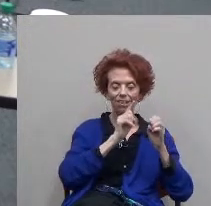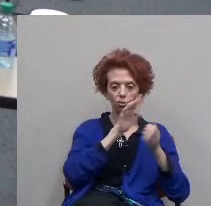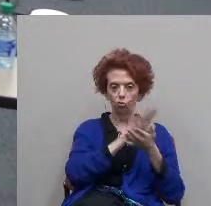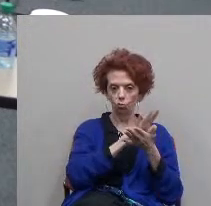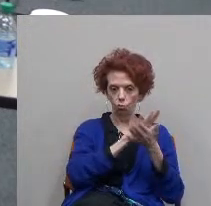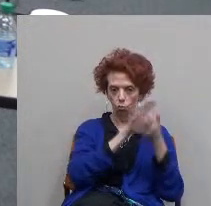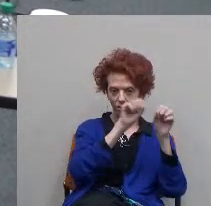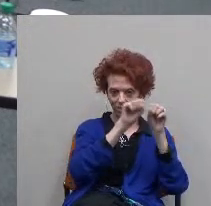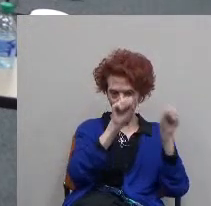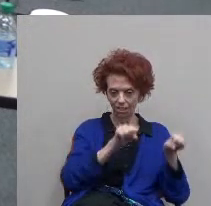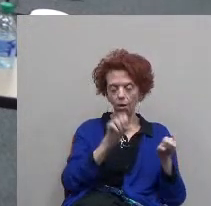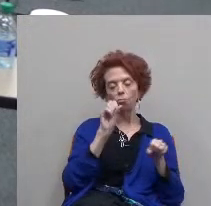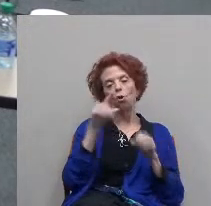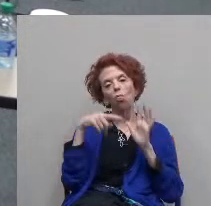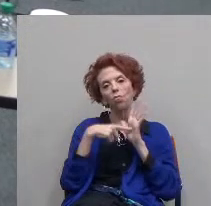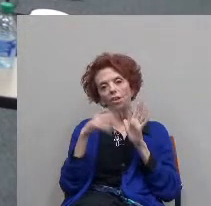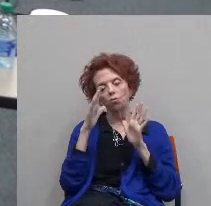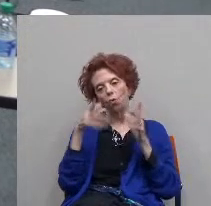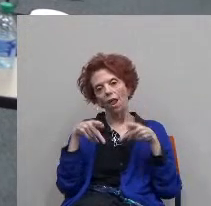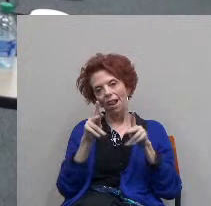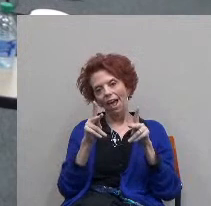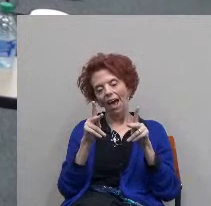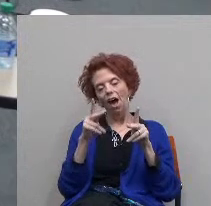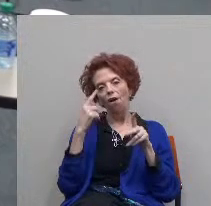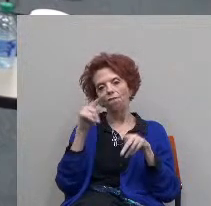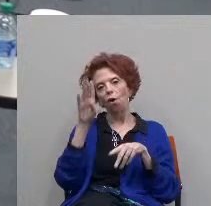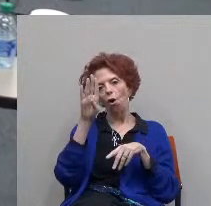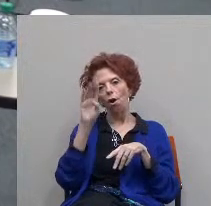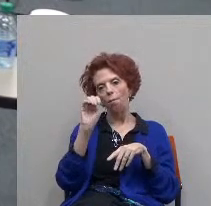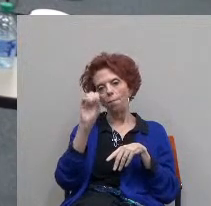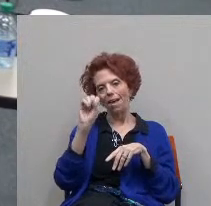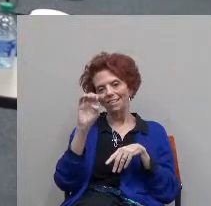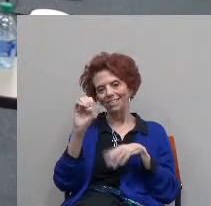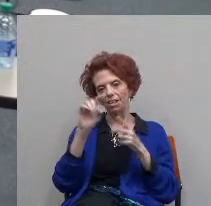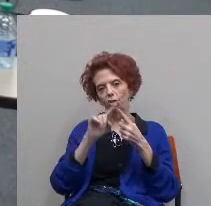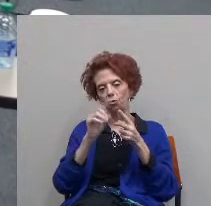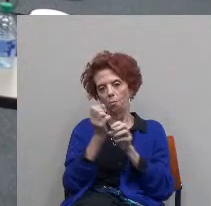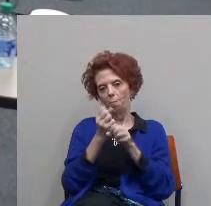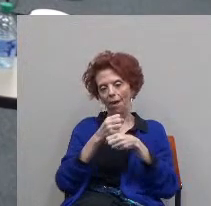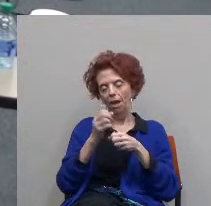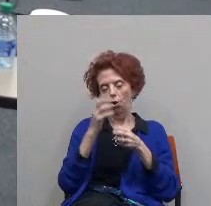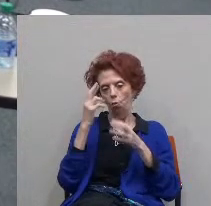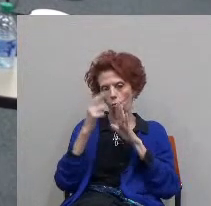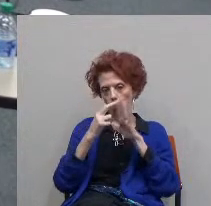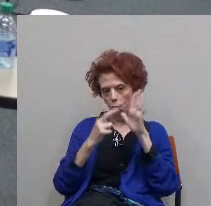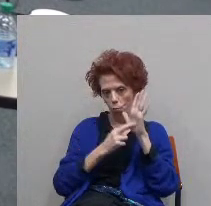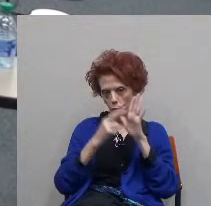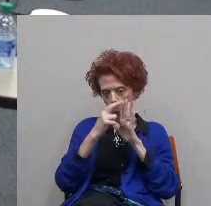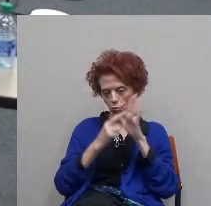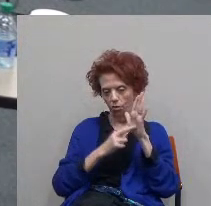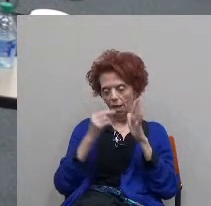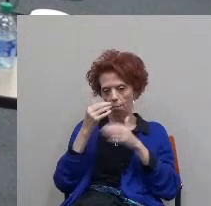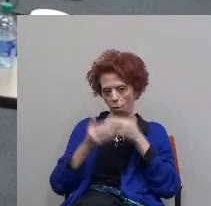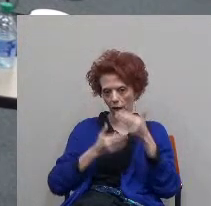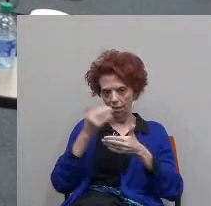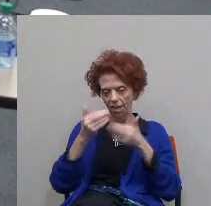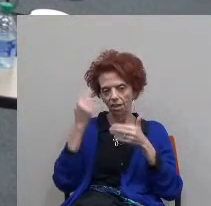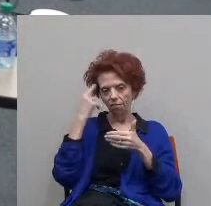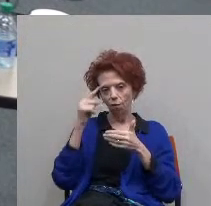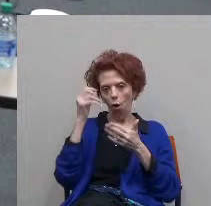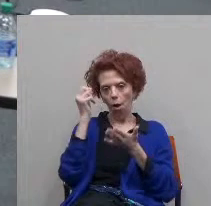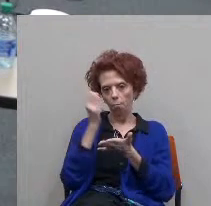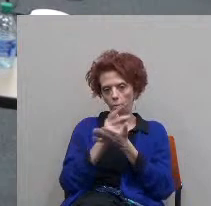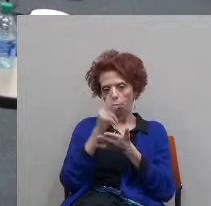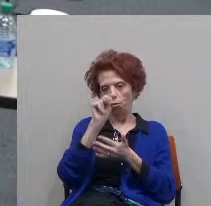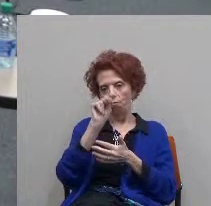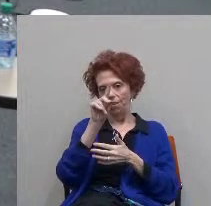system. So this would allow and carve out an opportunity for BESE to create rules and an evaluation process, if they're an approved vendor